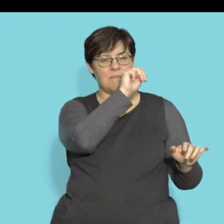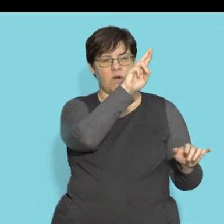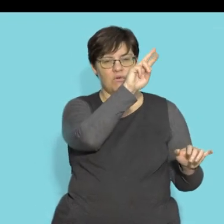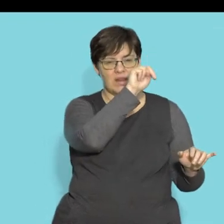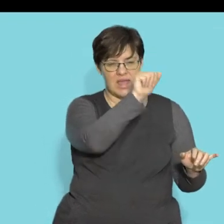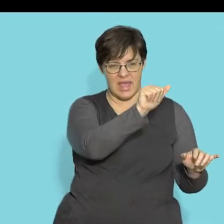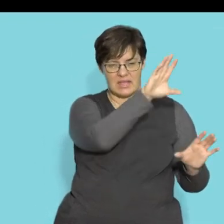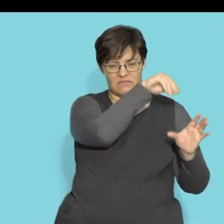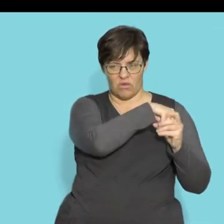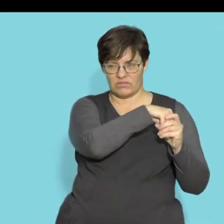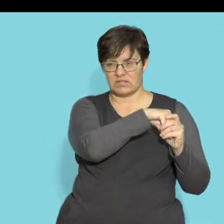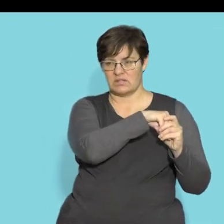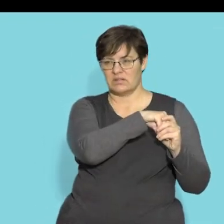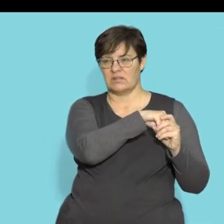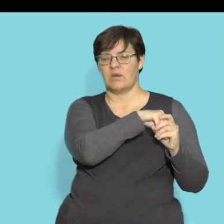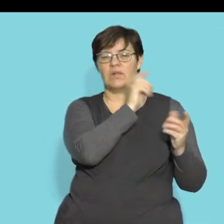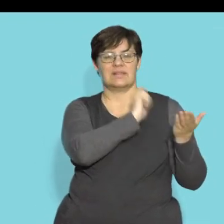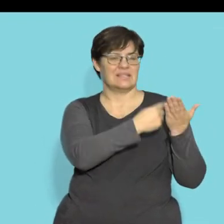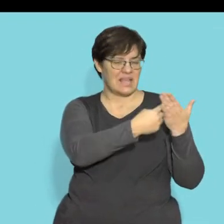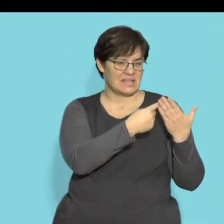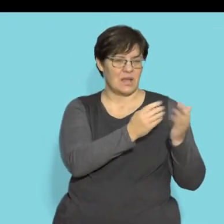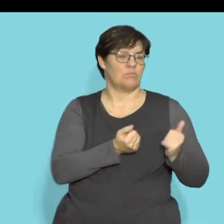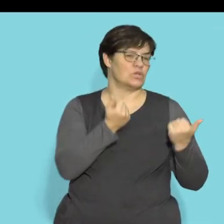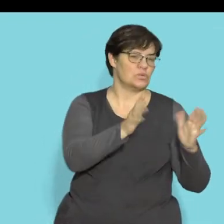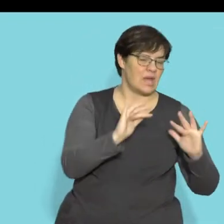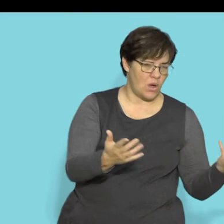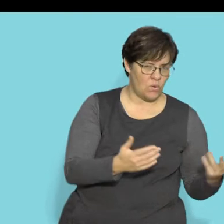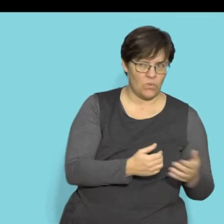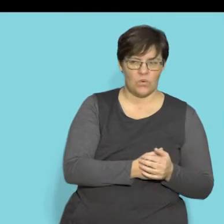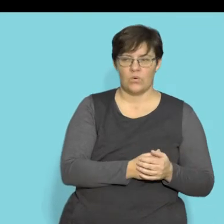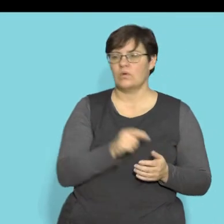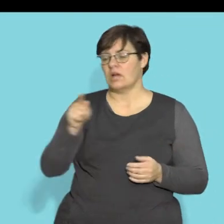mRNA is involved. I must discuss how that is produced,